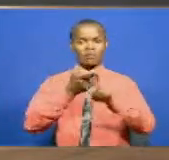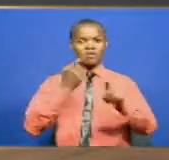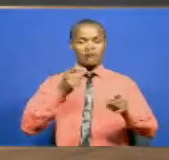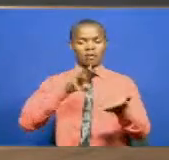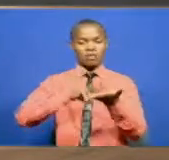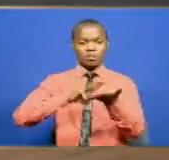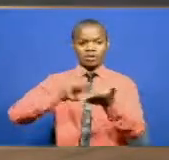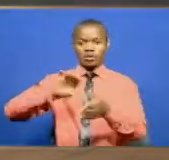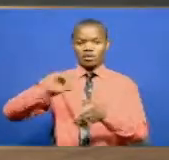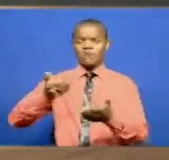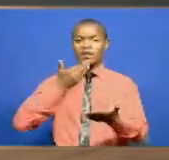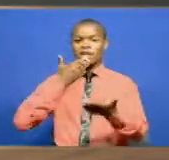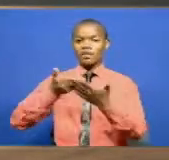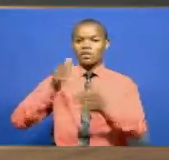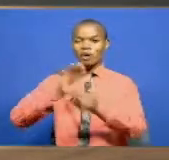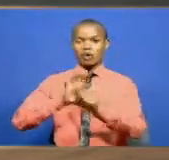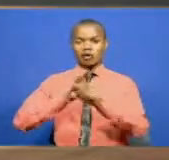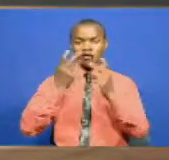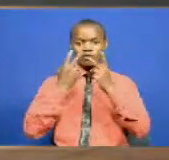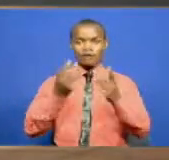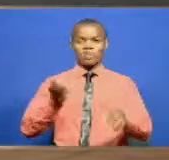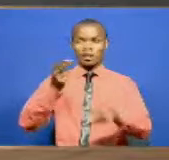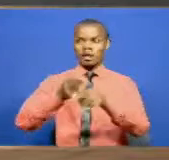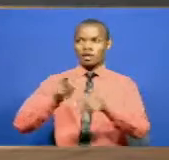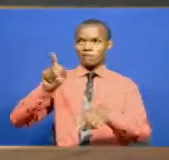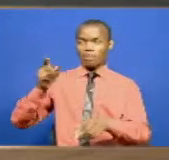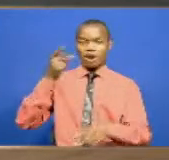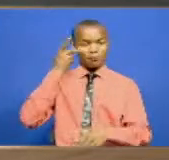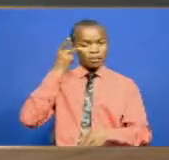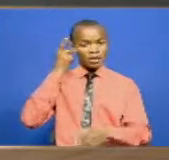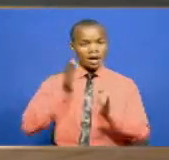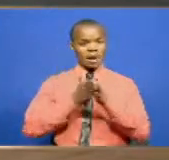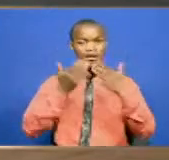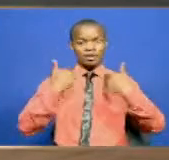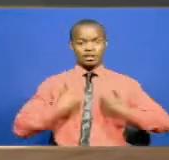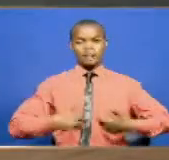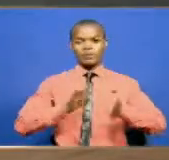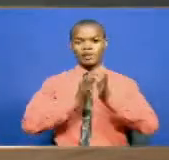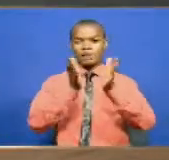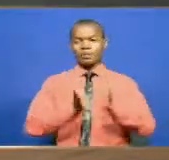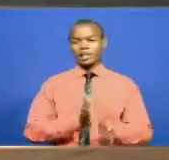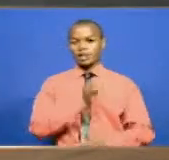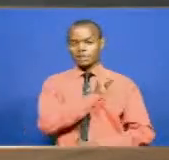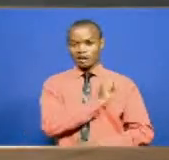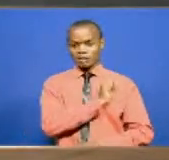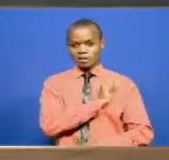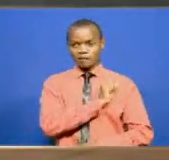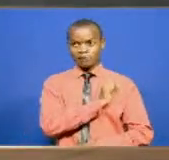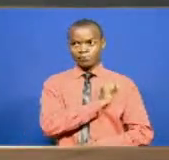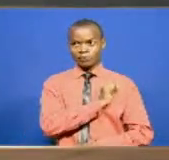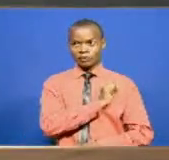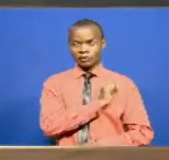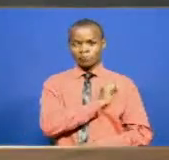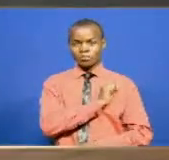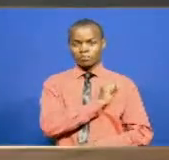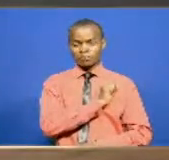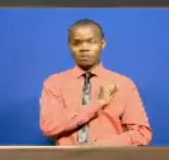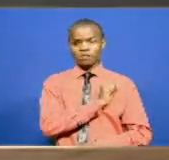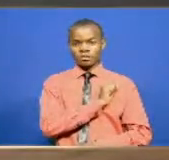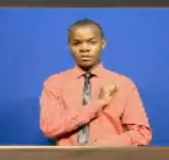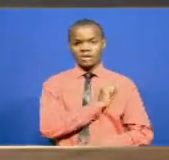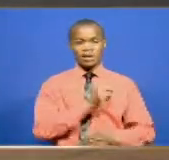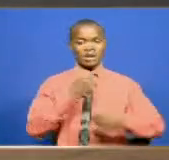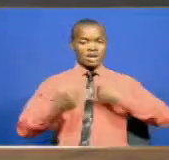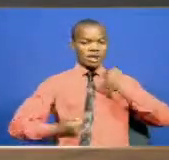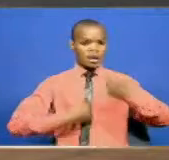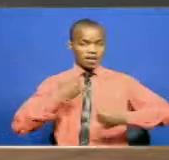for your company. My name is Purity Museo and Simon Karodha has been our sign language interpreter this evening. Do